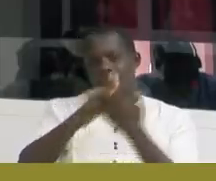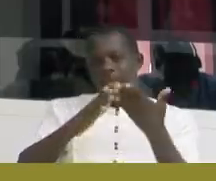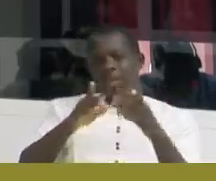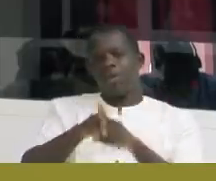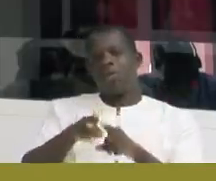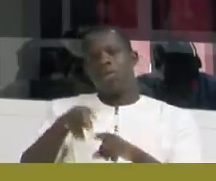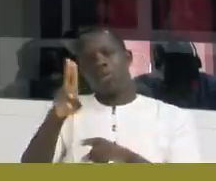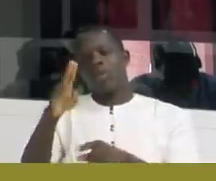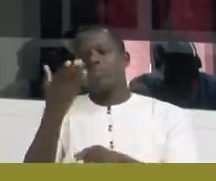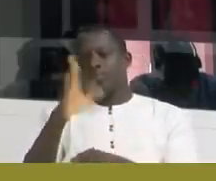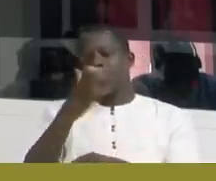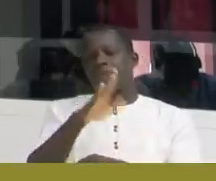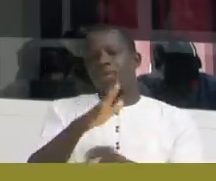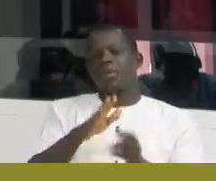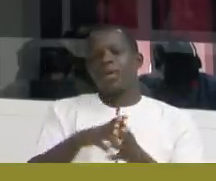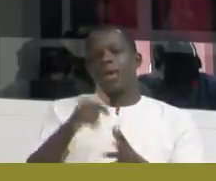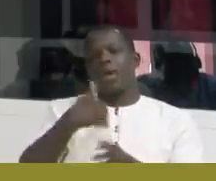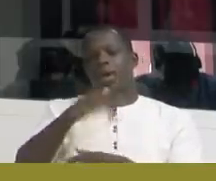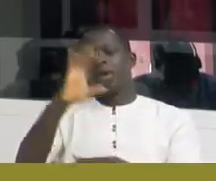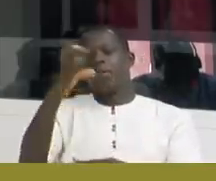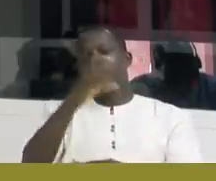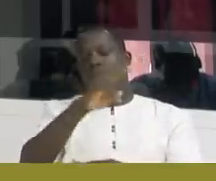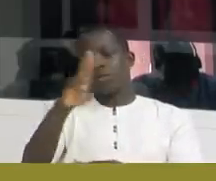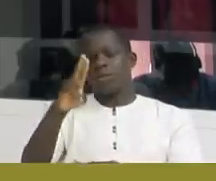12. You know, but I cannot.